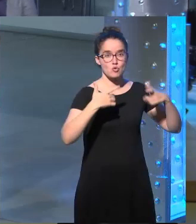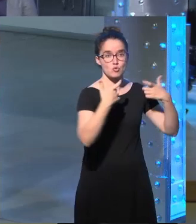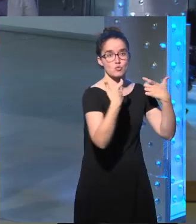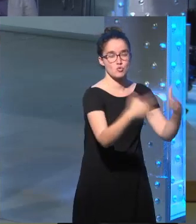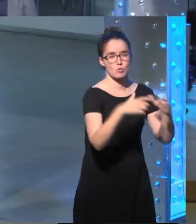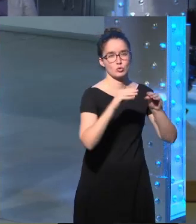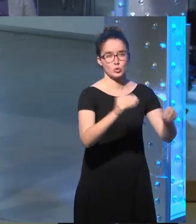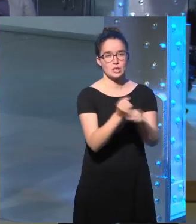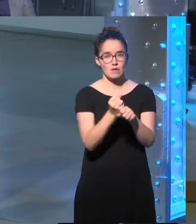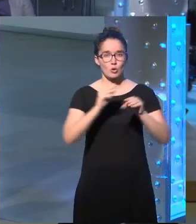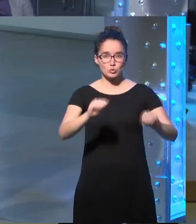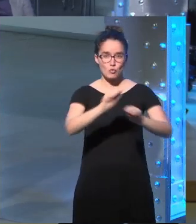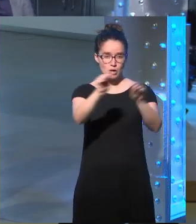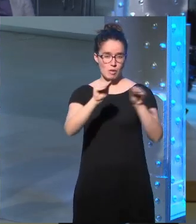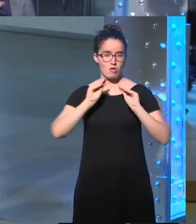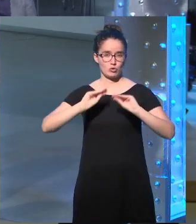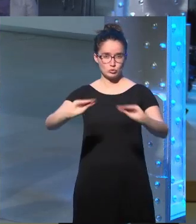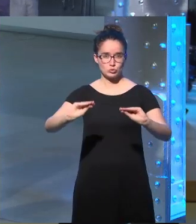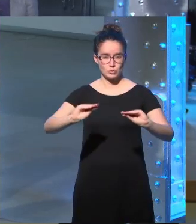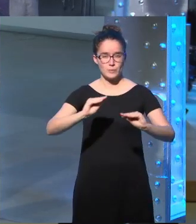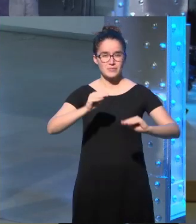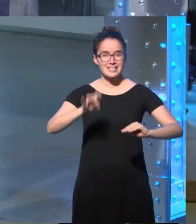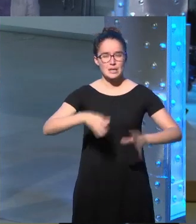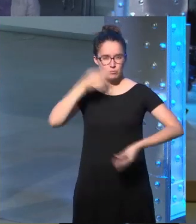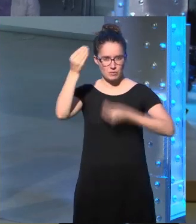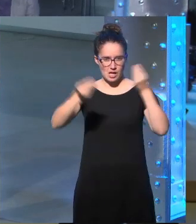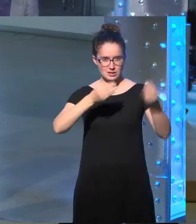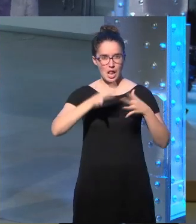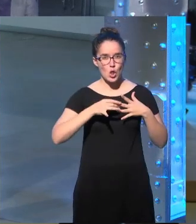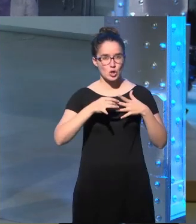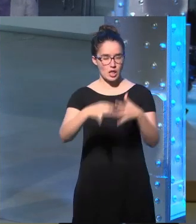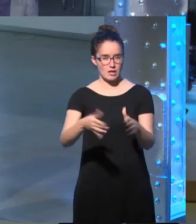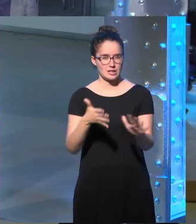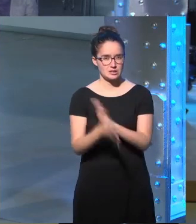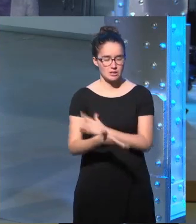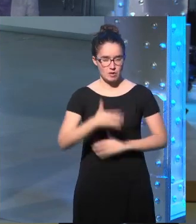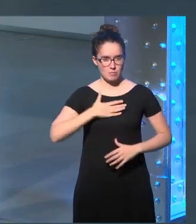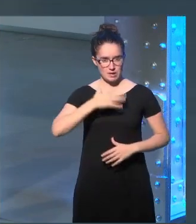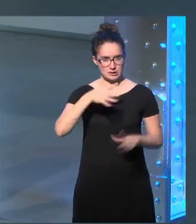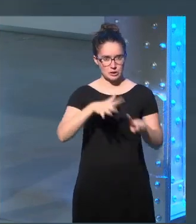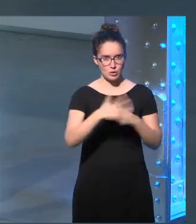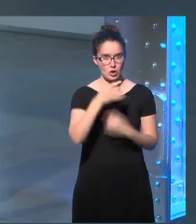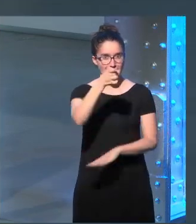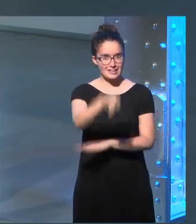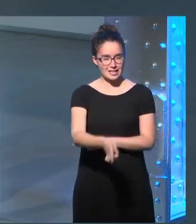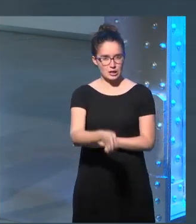job. And then in your group, in your sector, in your